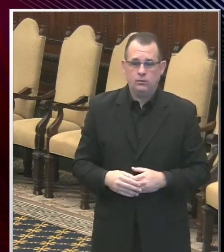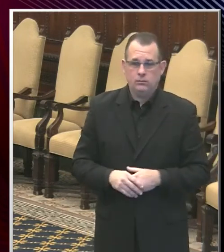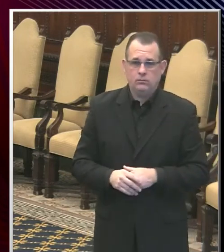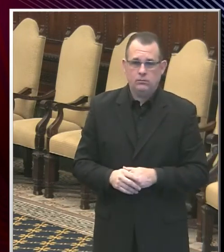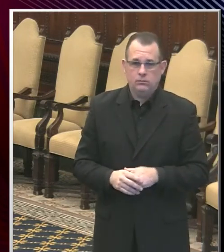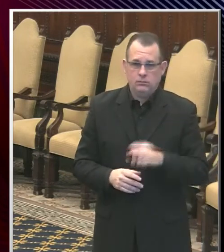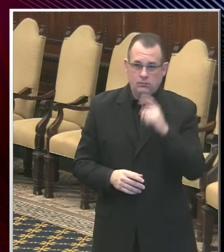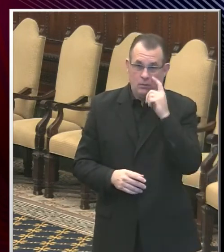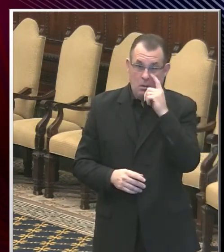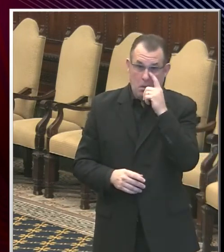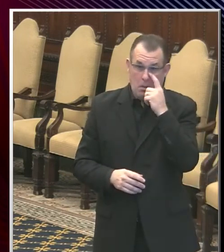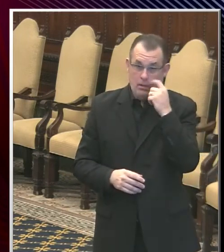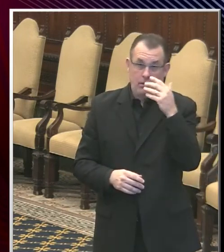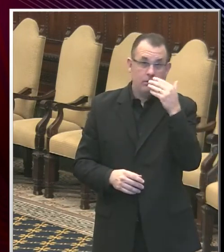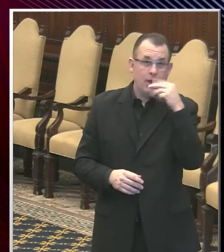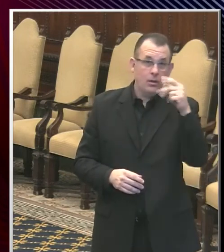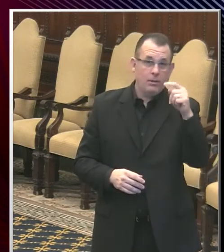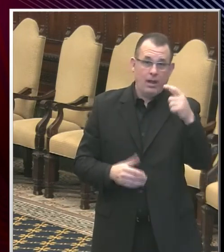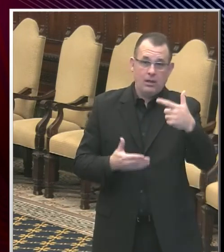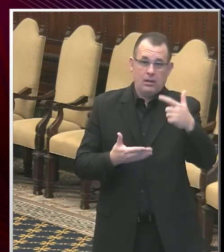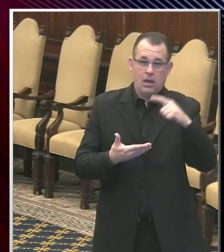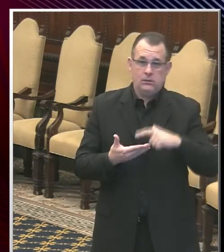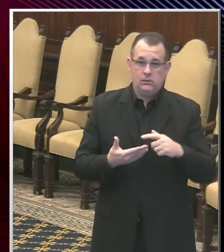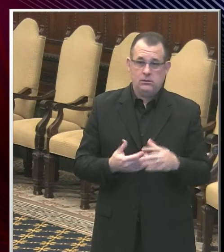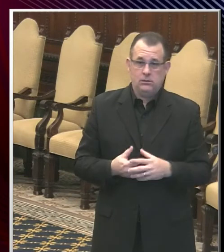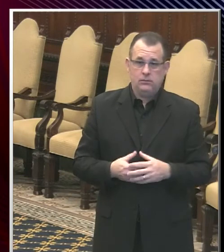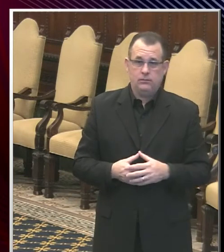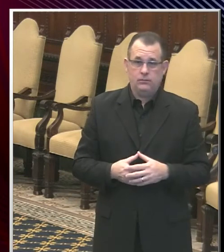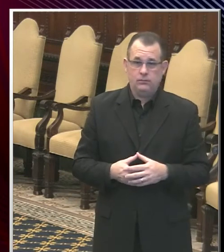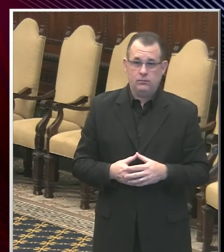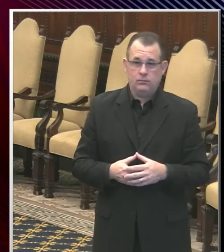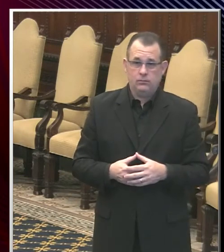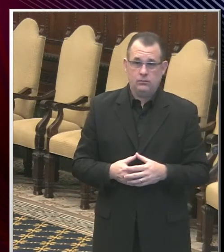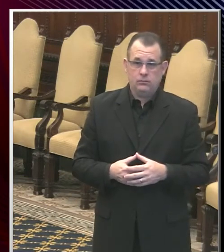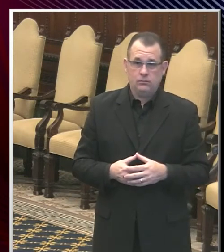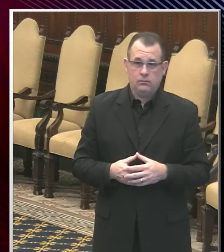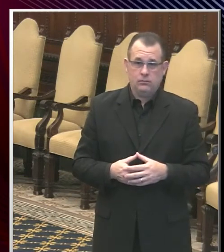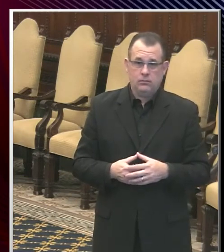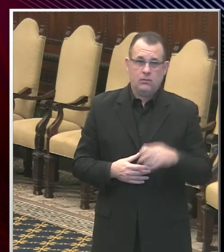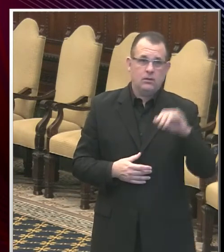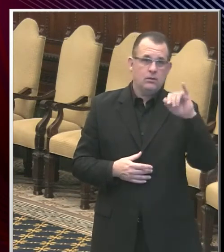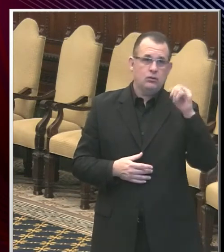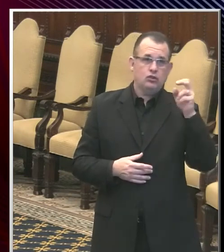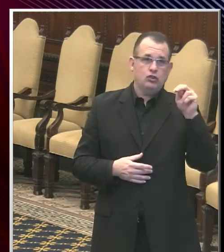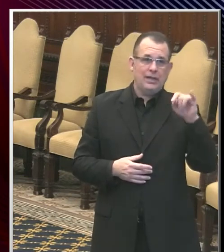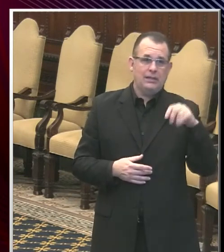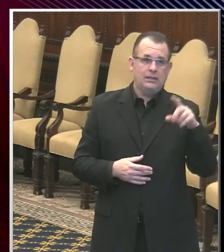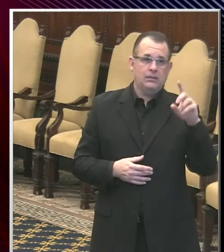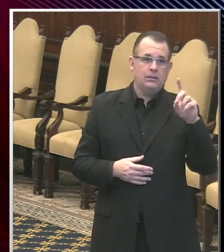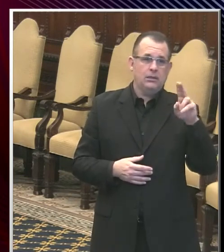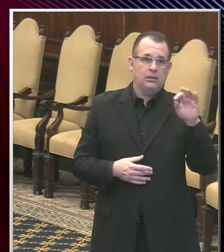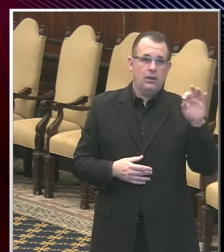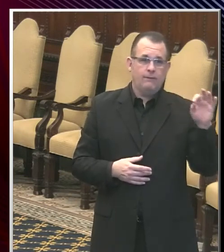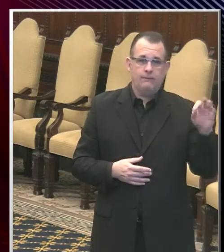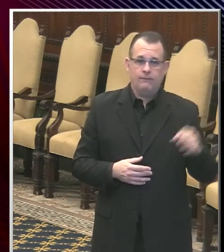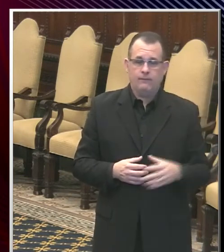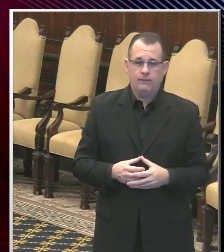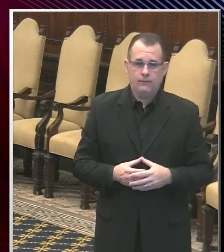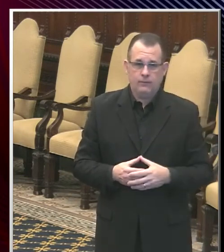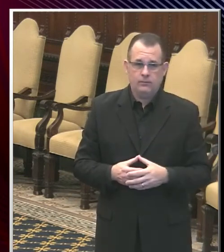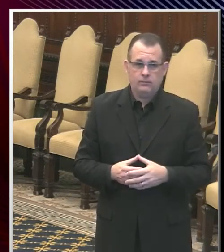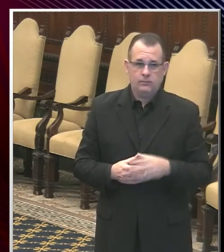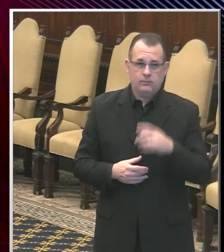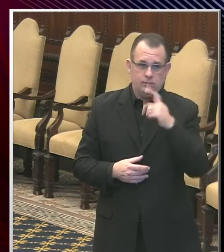Thank you, Pat. Let's go to Jenny DeHuff. Thanks, Mike. I guess following up on Jake's question